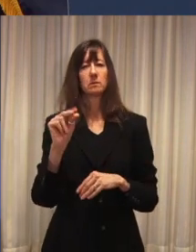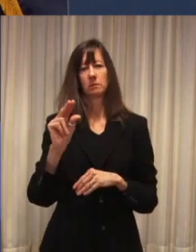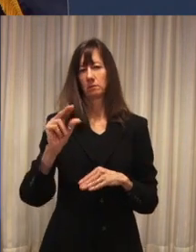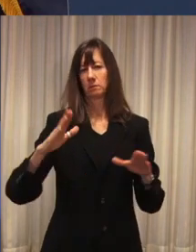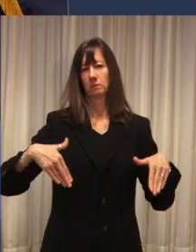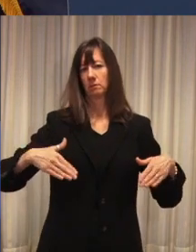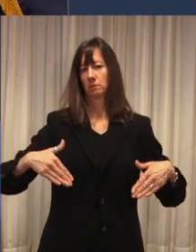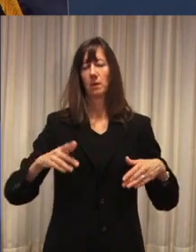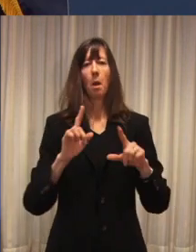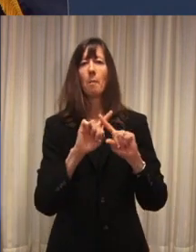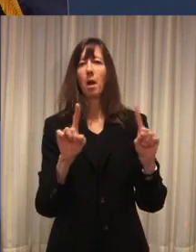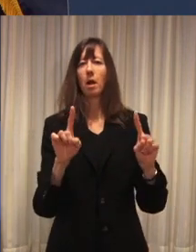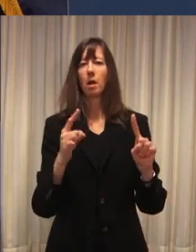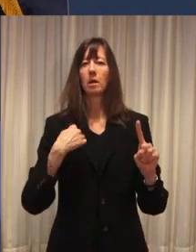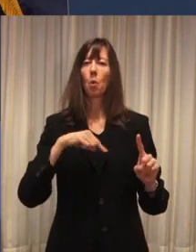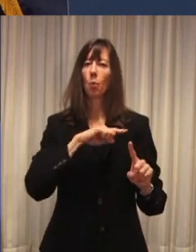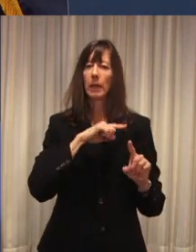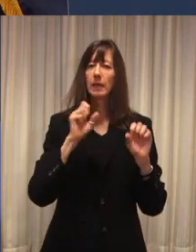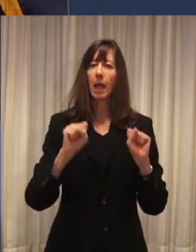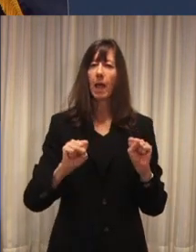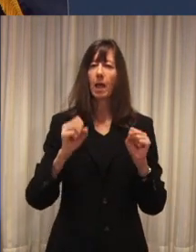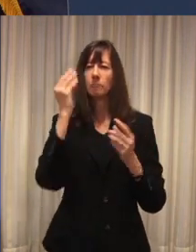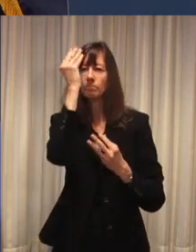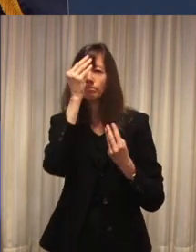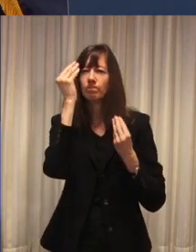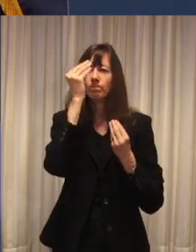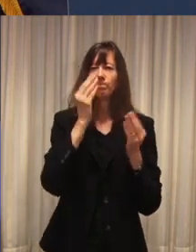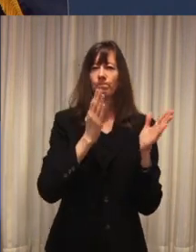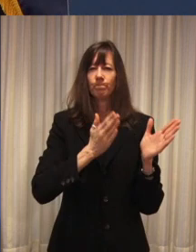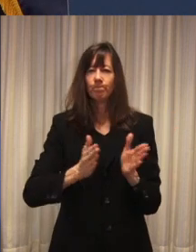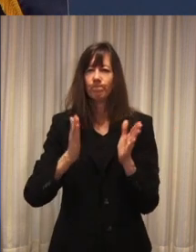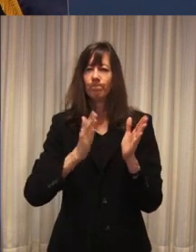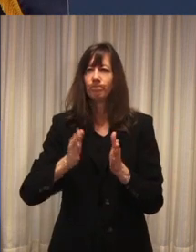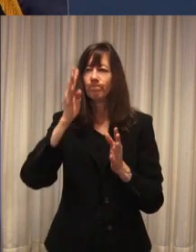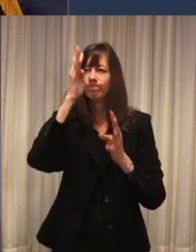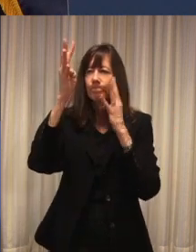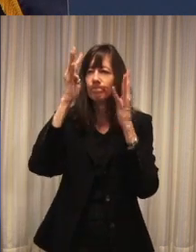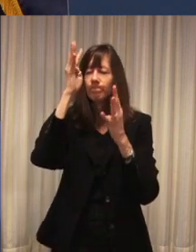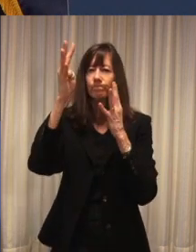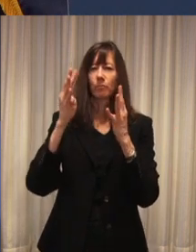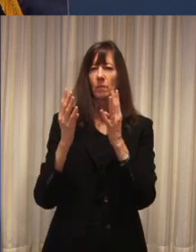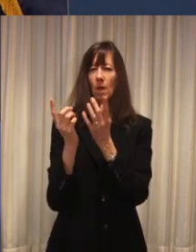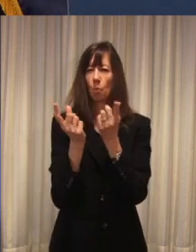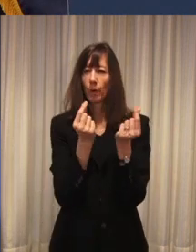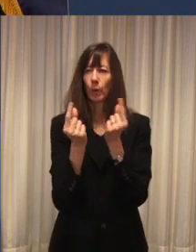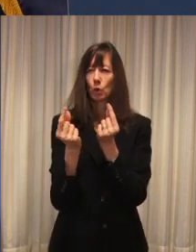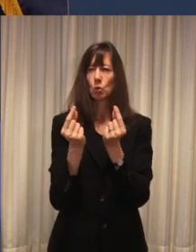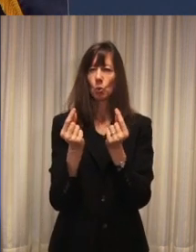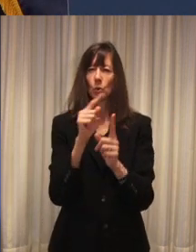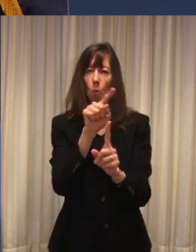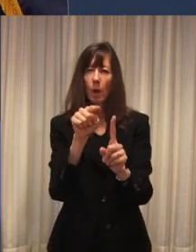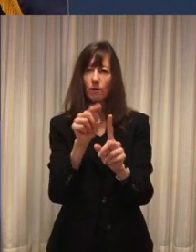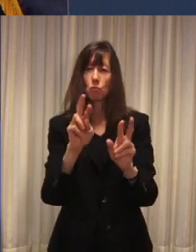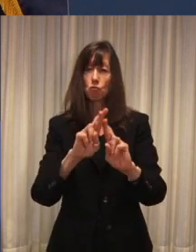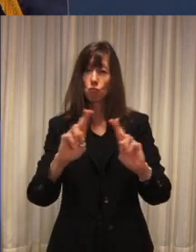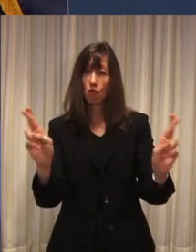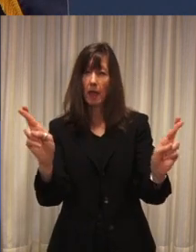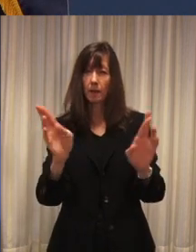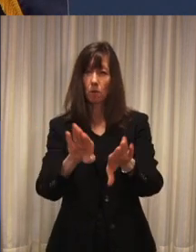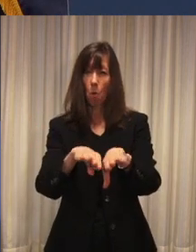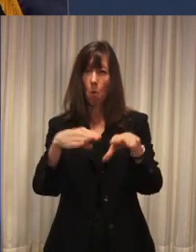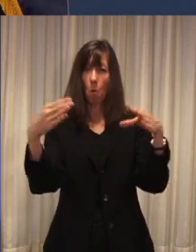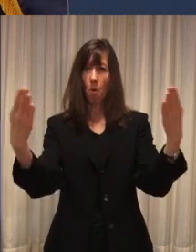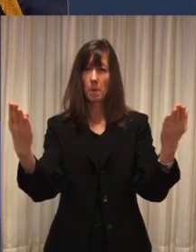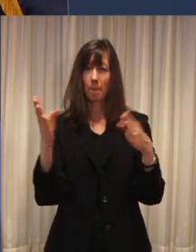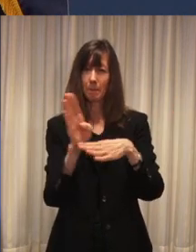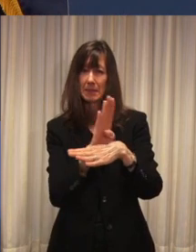and the planning and get all the tools in the toolbox and all the levers ready to pull, so that when we're ready and when we can do it responsibly, we